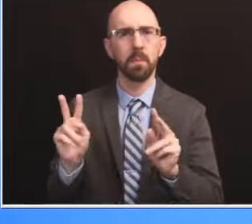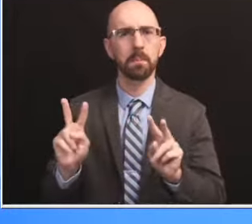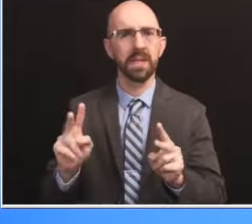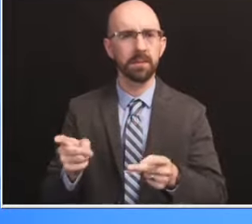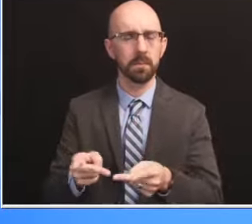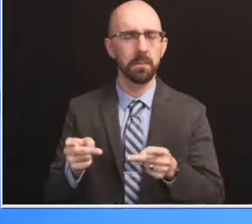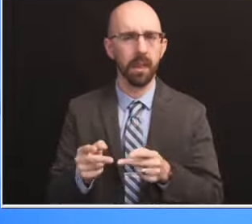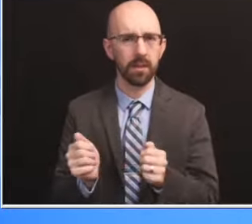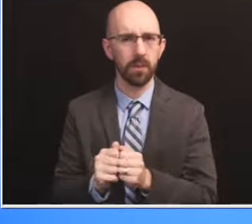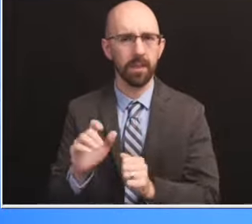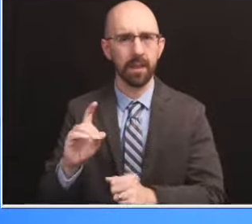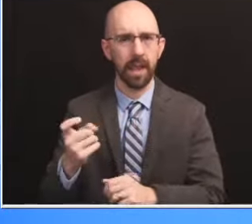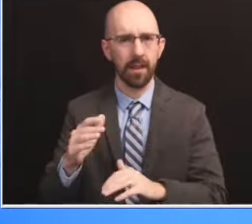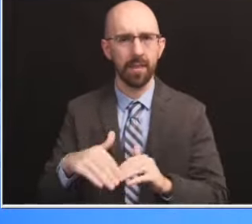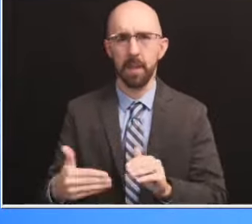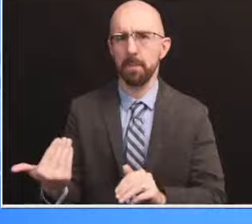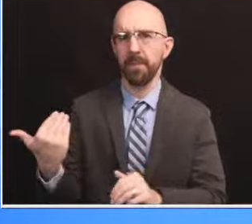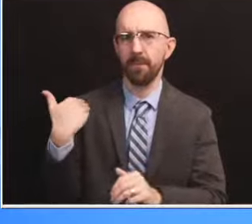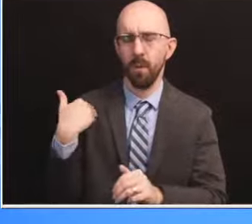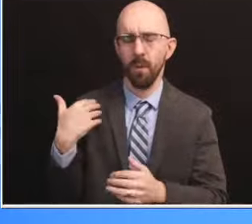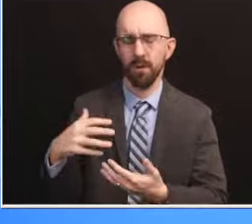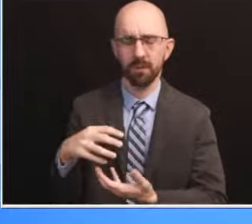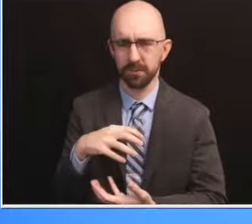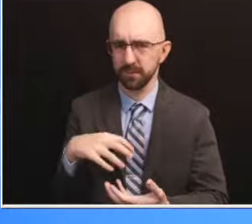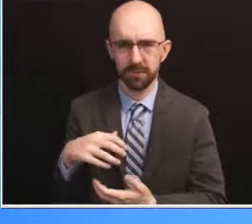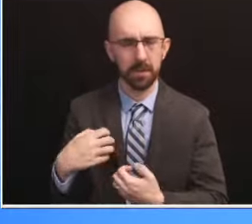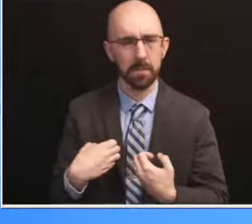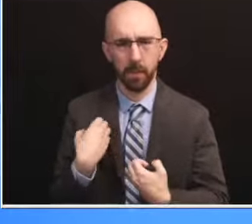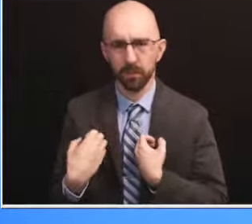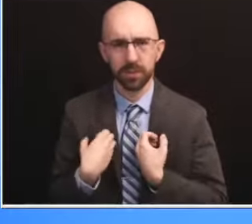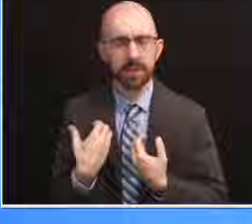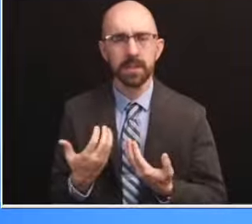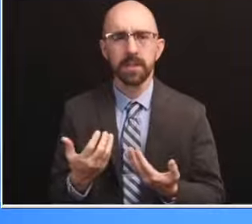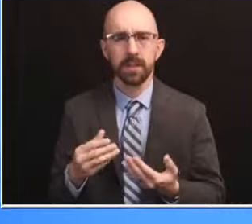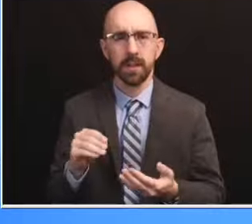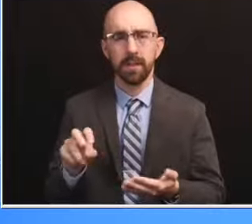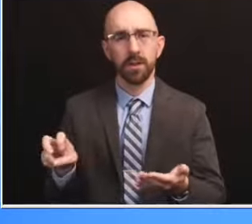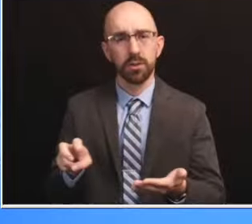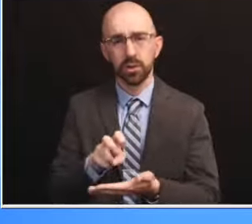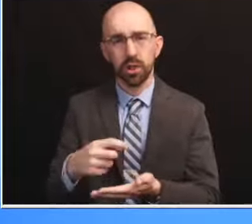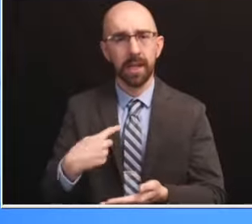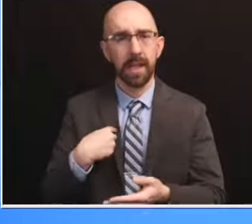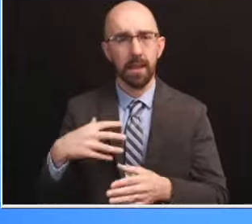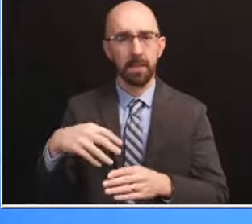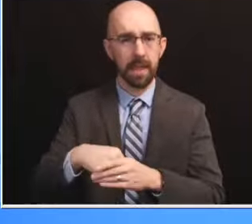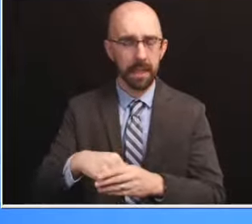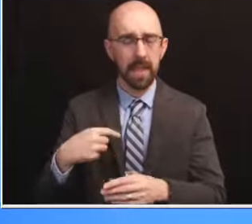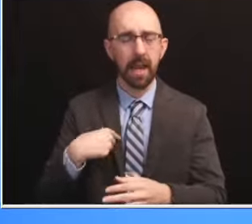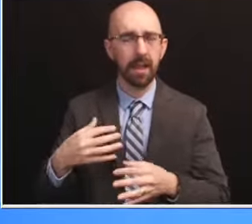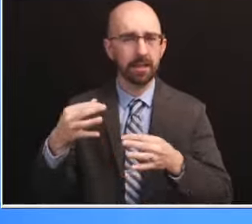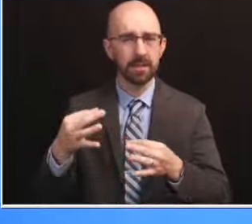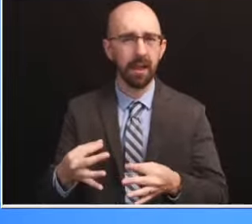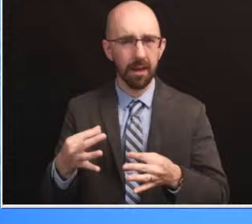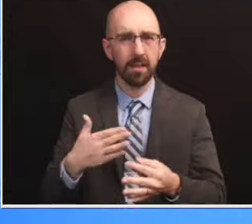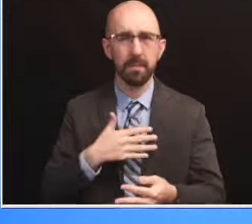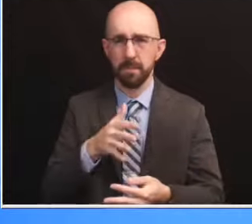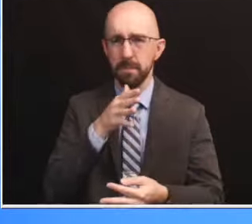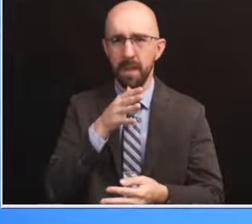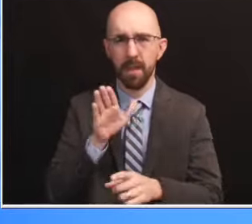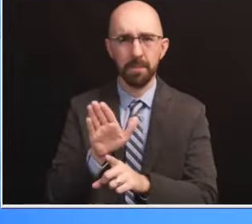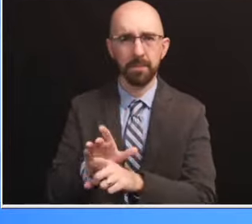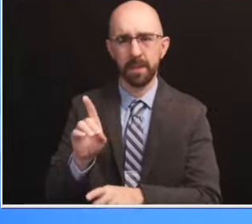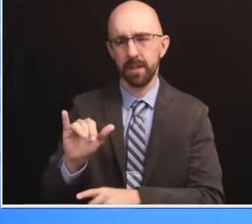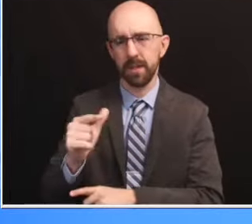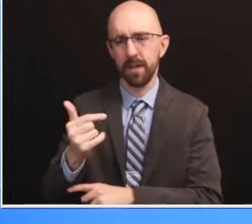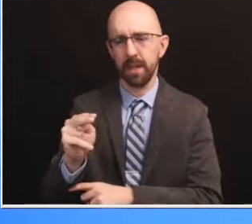I had done, and in the journey that I'm on, I've decided that my mom's dignity